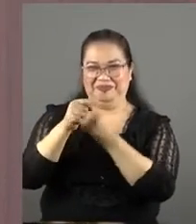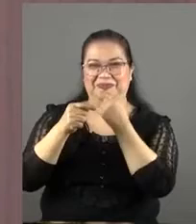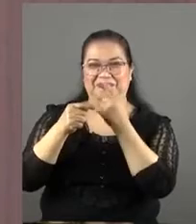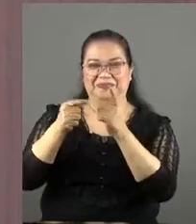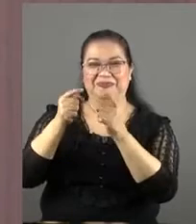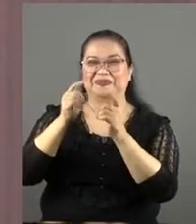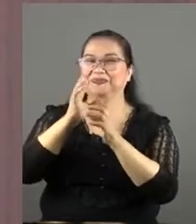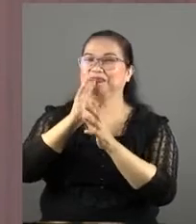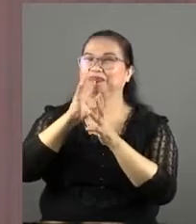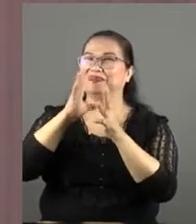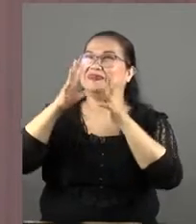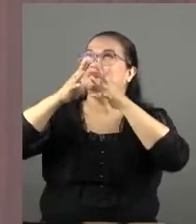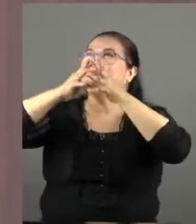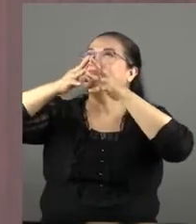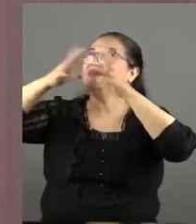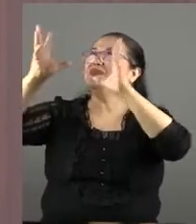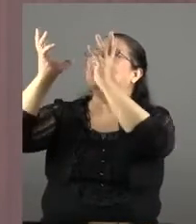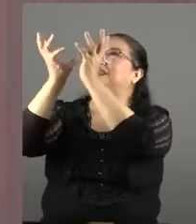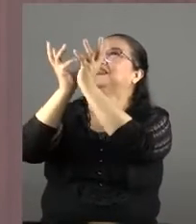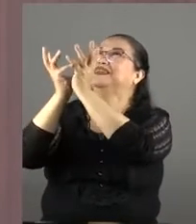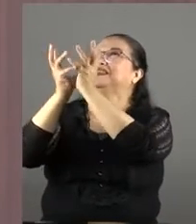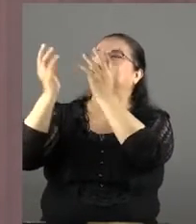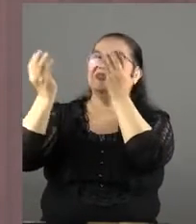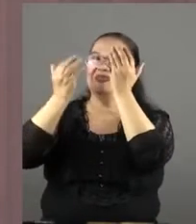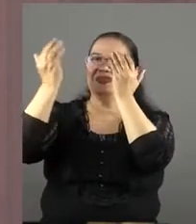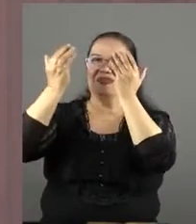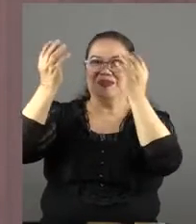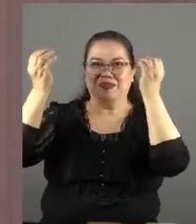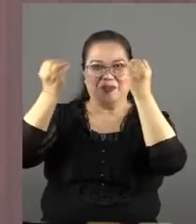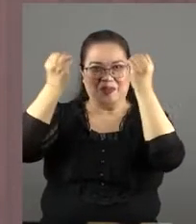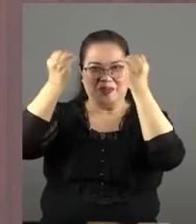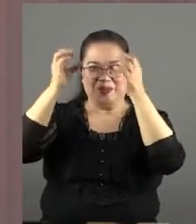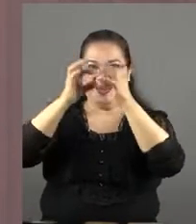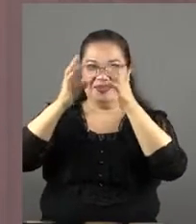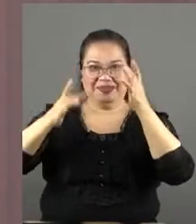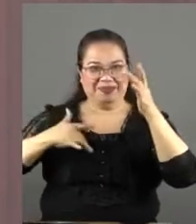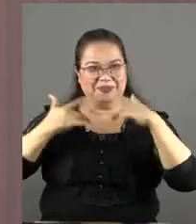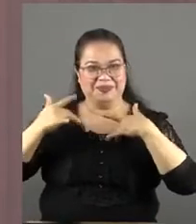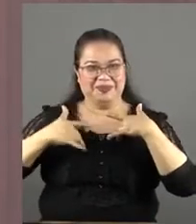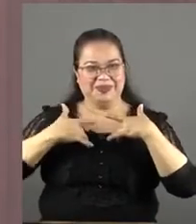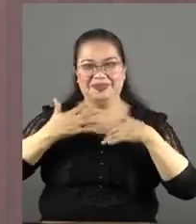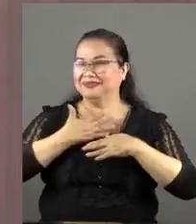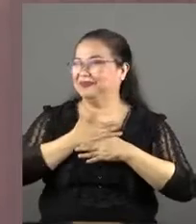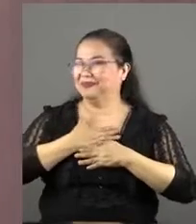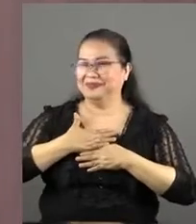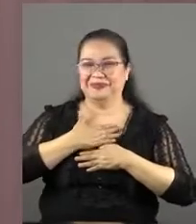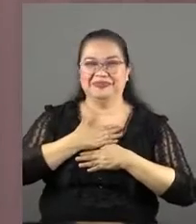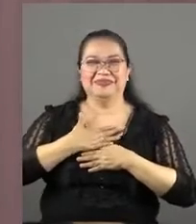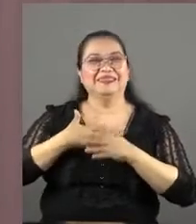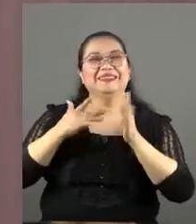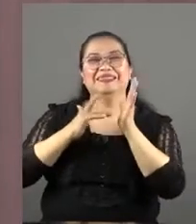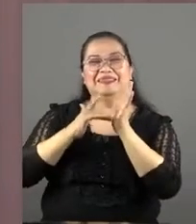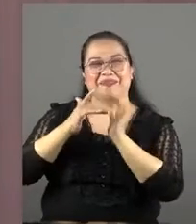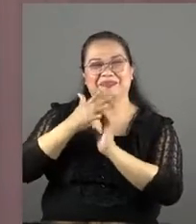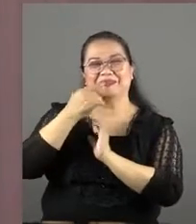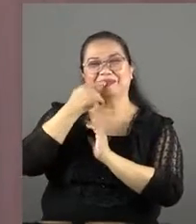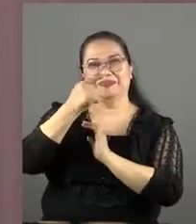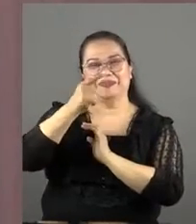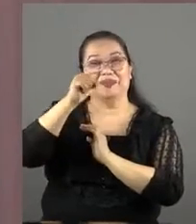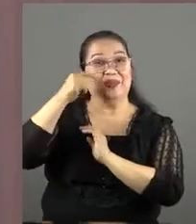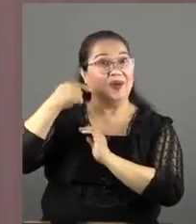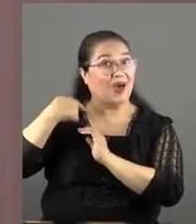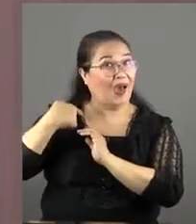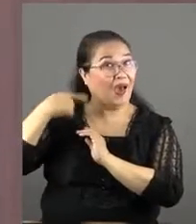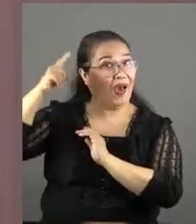It speaks of a big gathering to celebrate an occasion of joy or delight. Jesus referred to it when he said, there